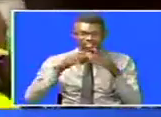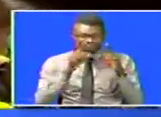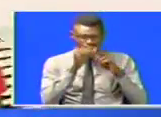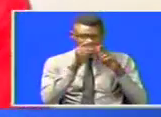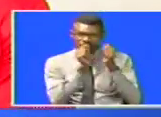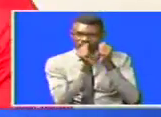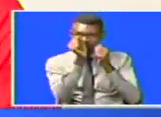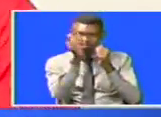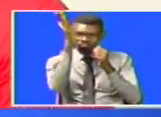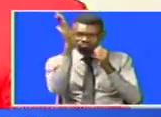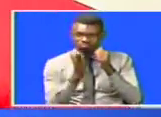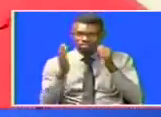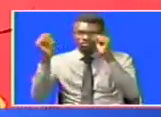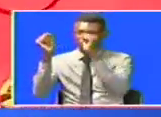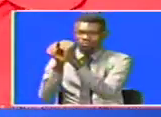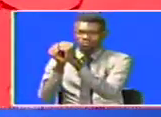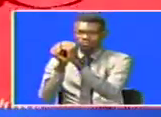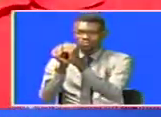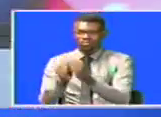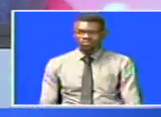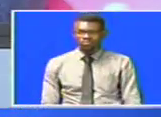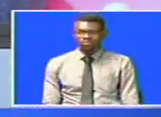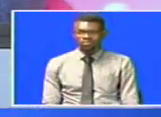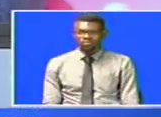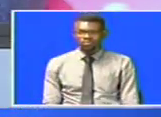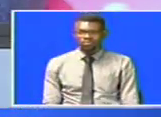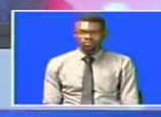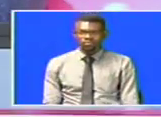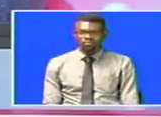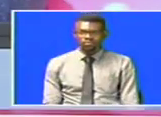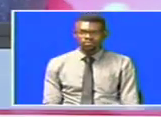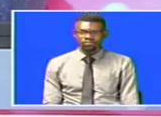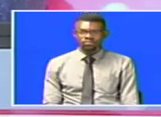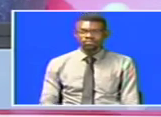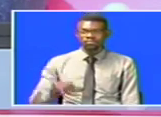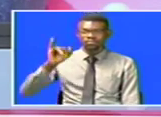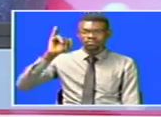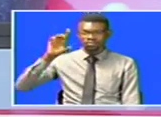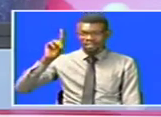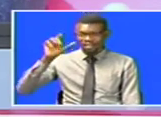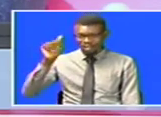of October. Akisa Wandera, KTN News. Ida Odinga, who is